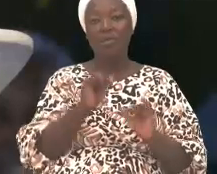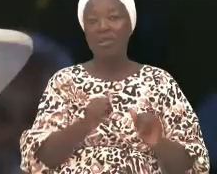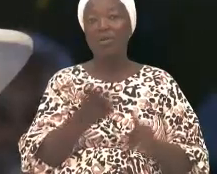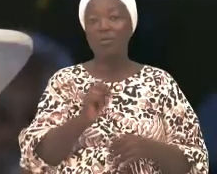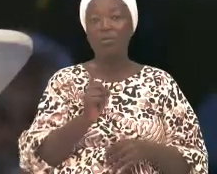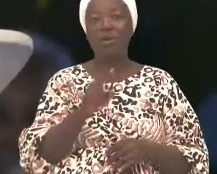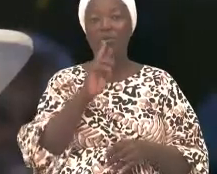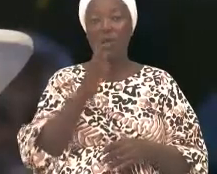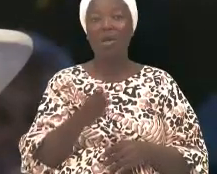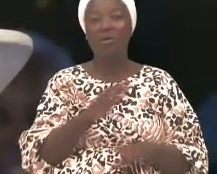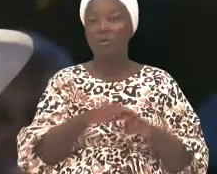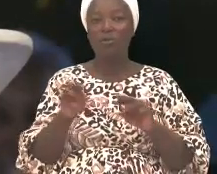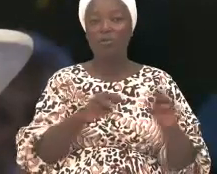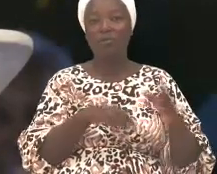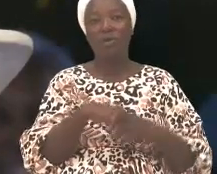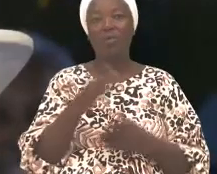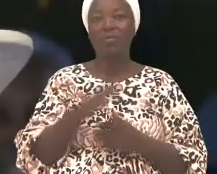move out.